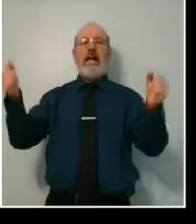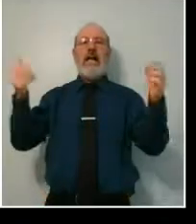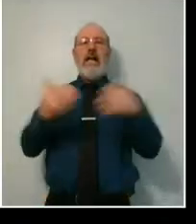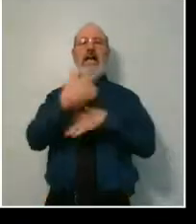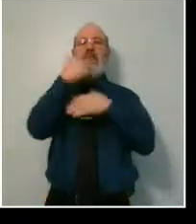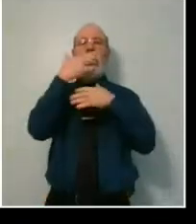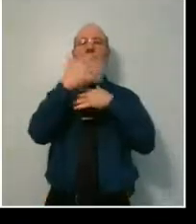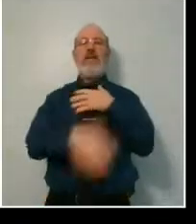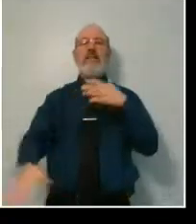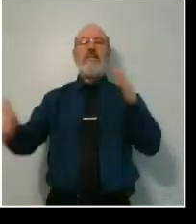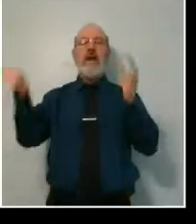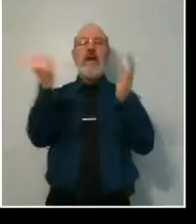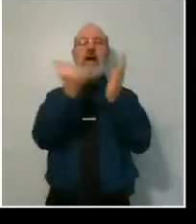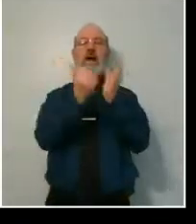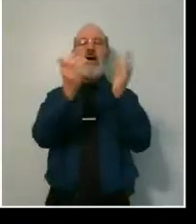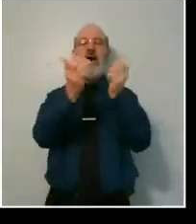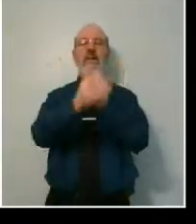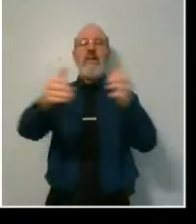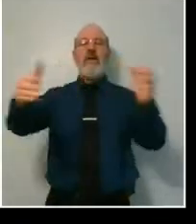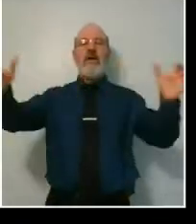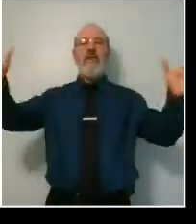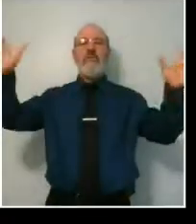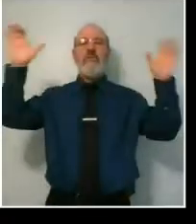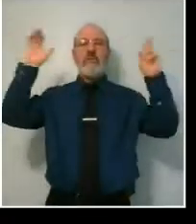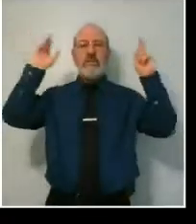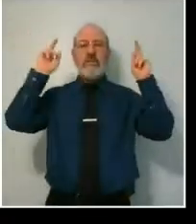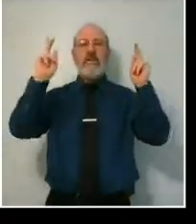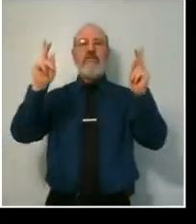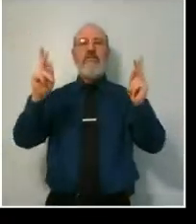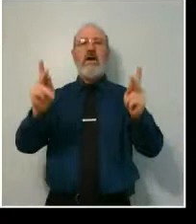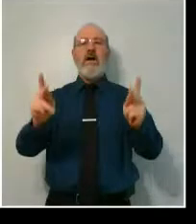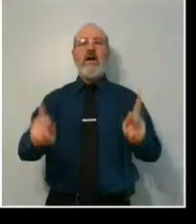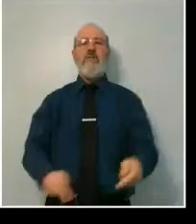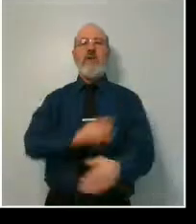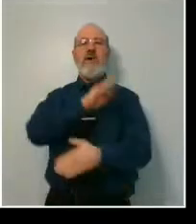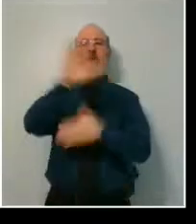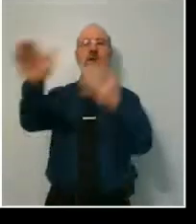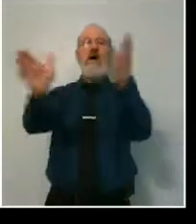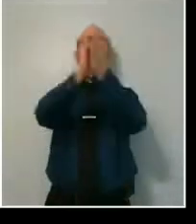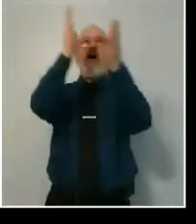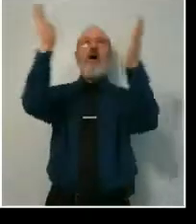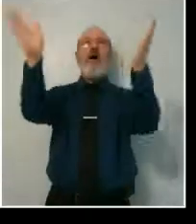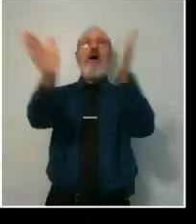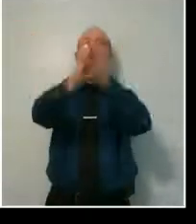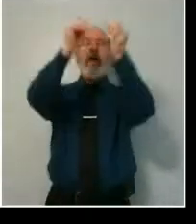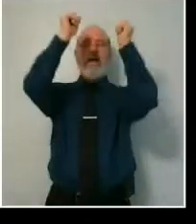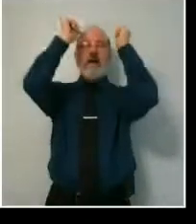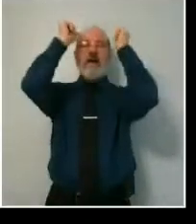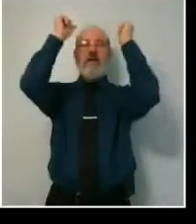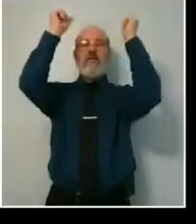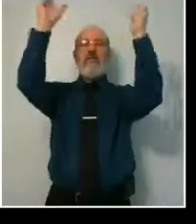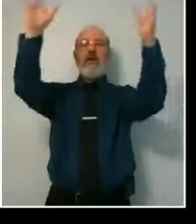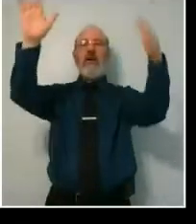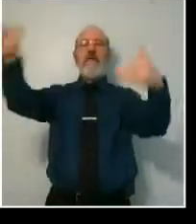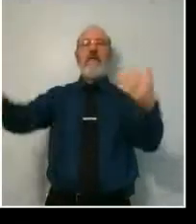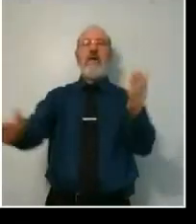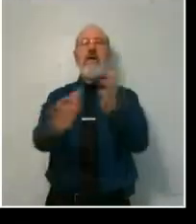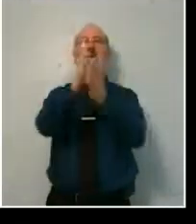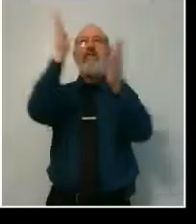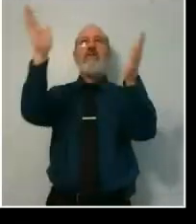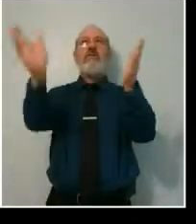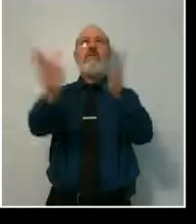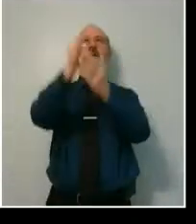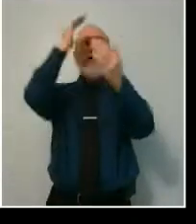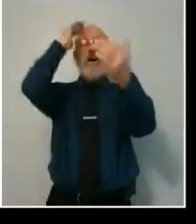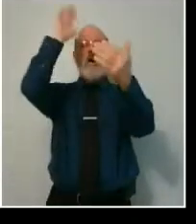Saved by the blood of the crucified one. All hail to the Father,